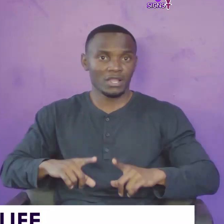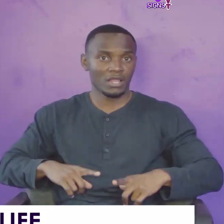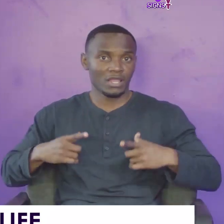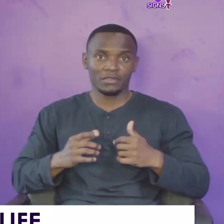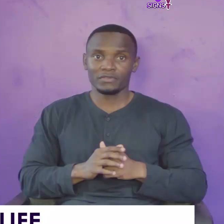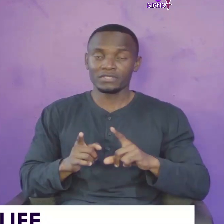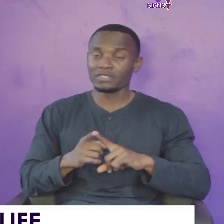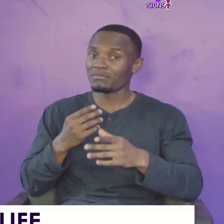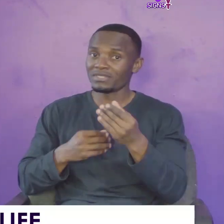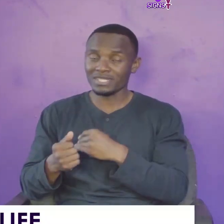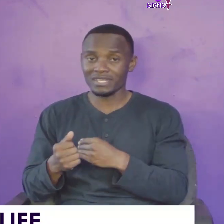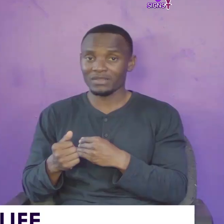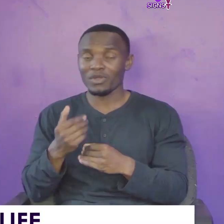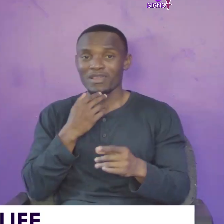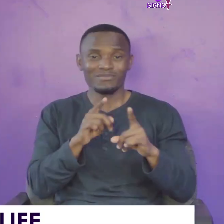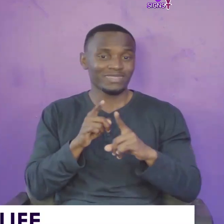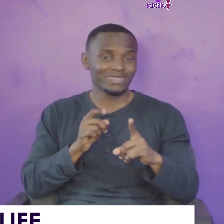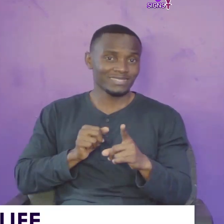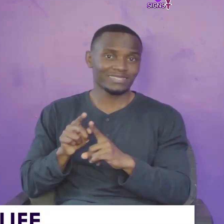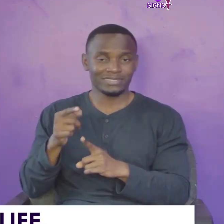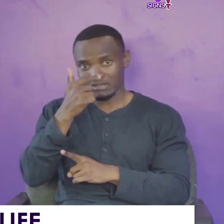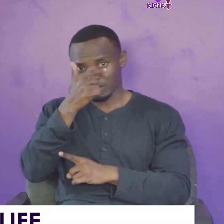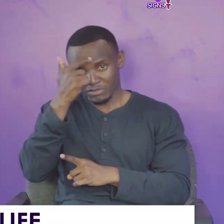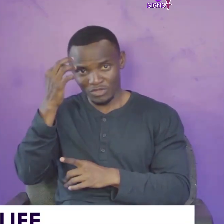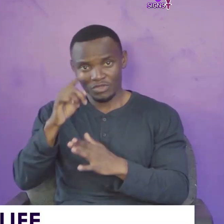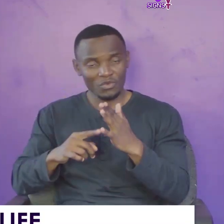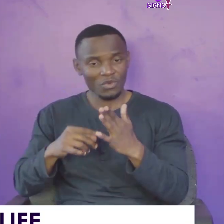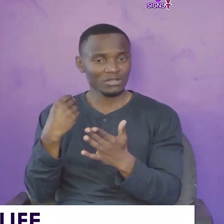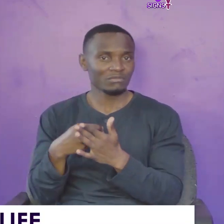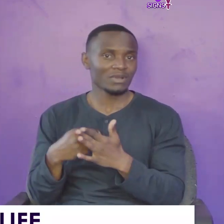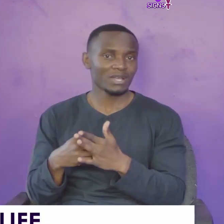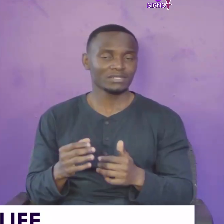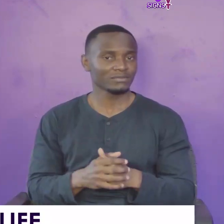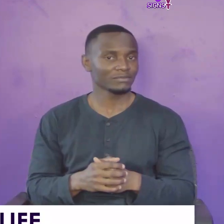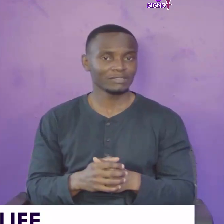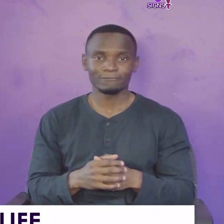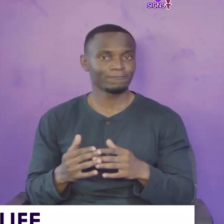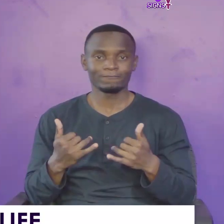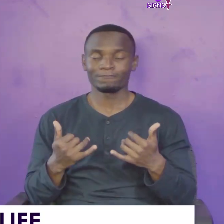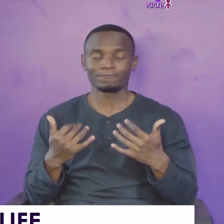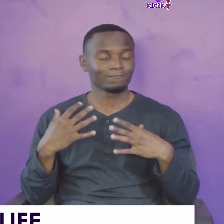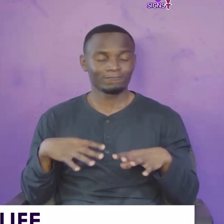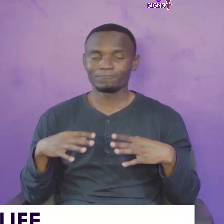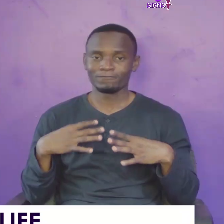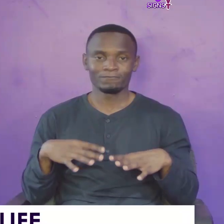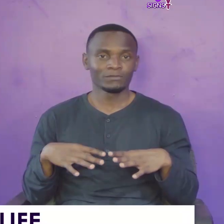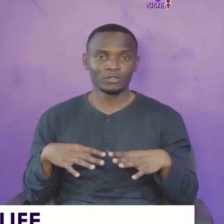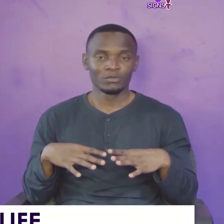It's unfortunate that in these last days, people have fallen, stooped too low in the worship of